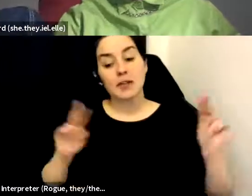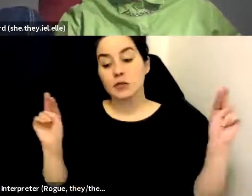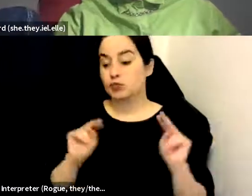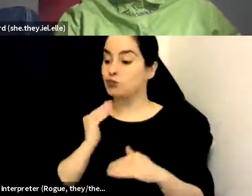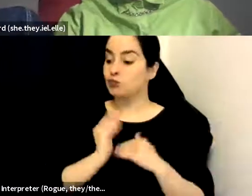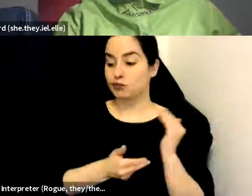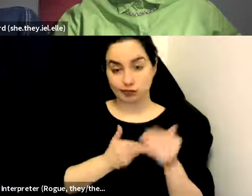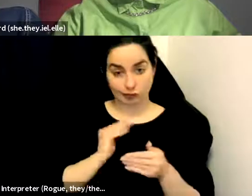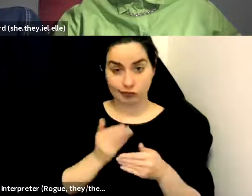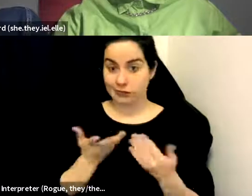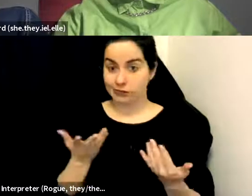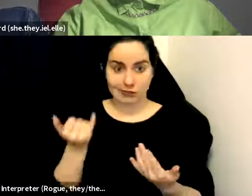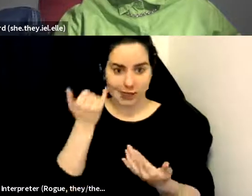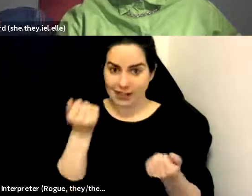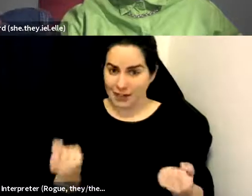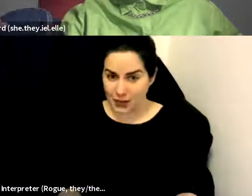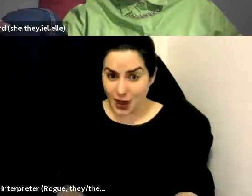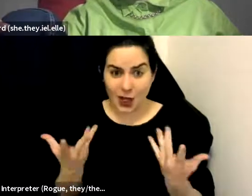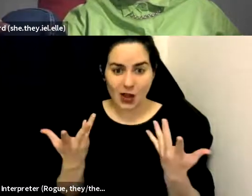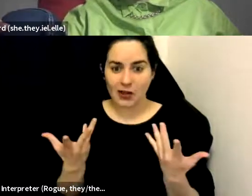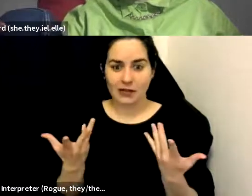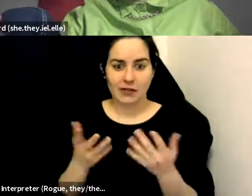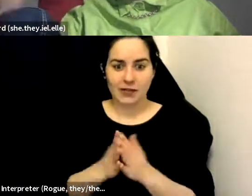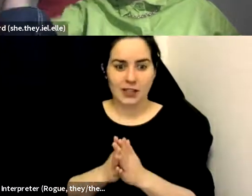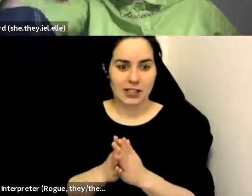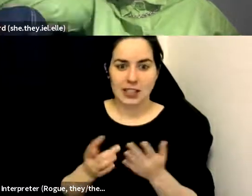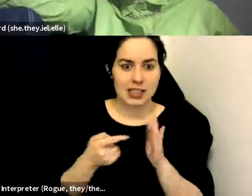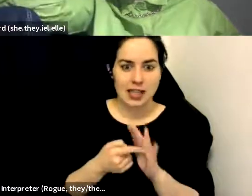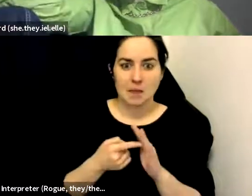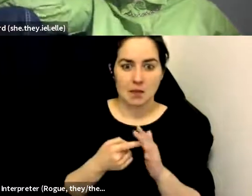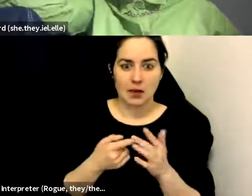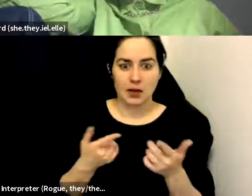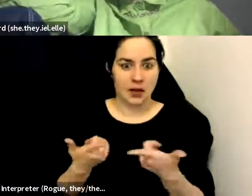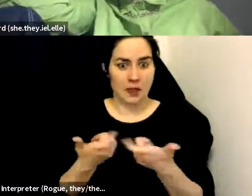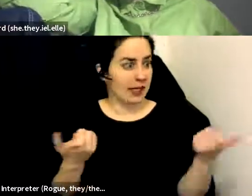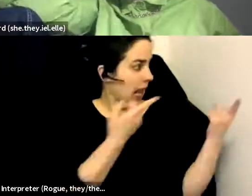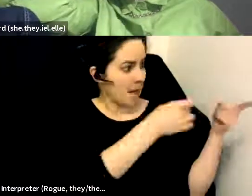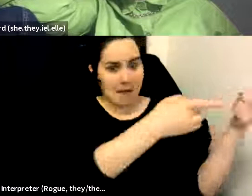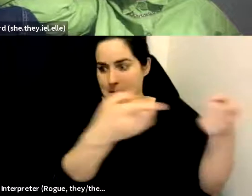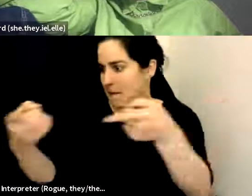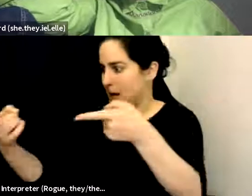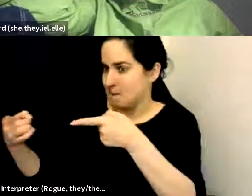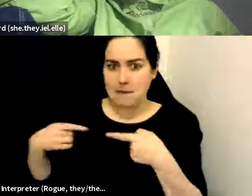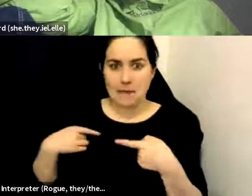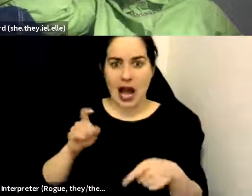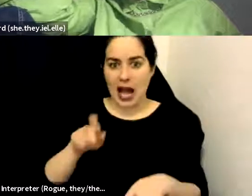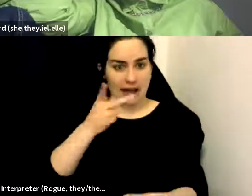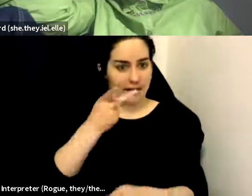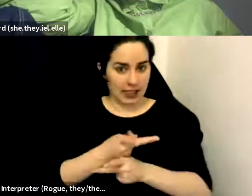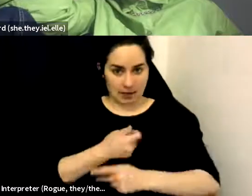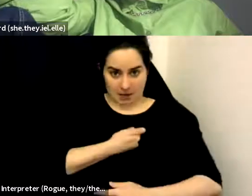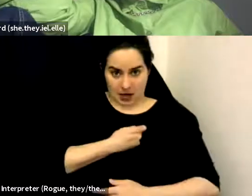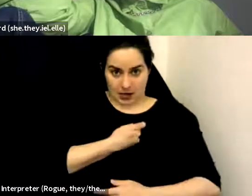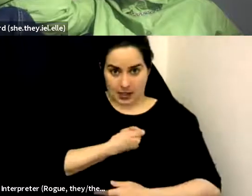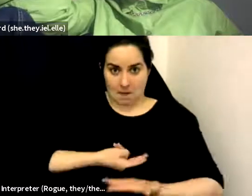personally, there's like a lot of like fighting going on around me. And so then it's like, I have to stay whole. I have to hold